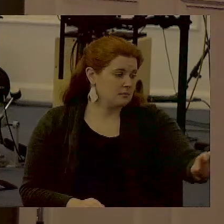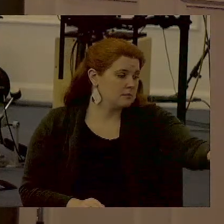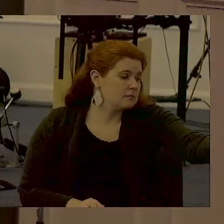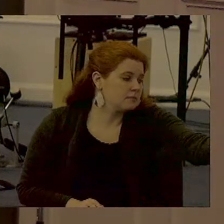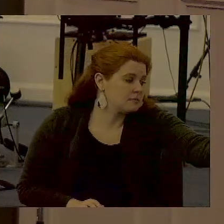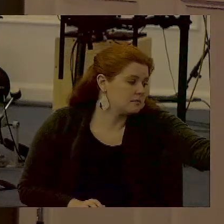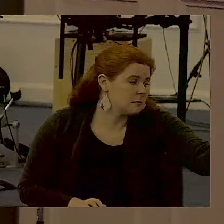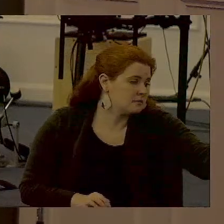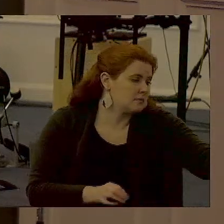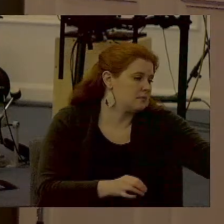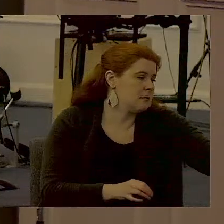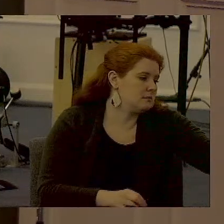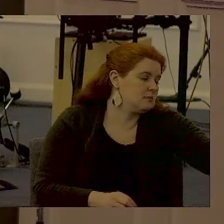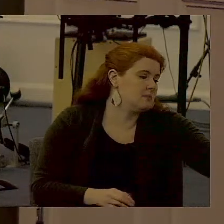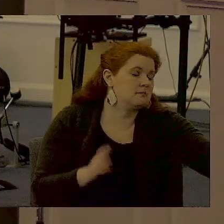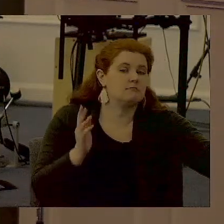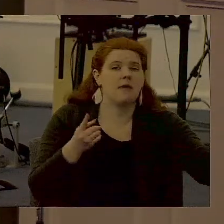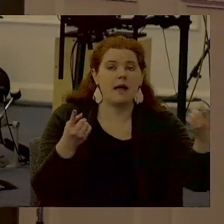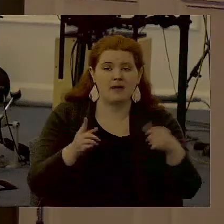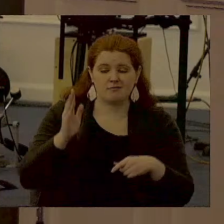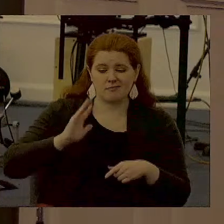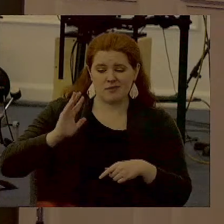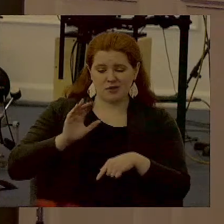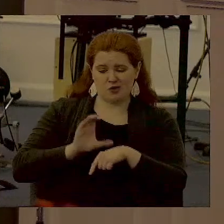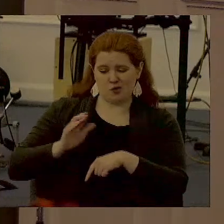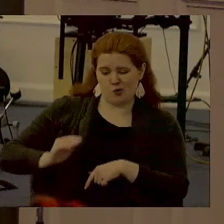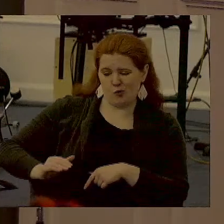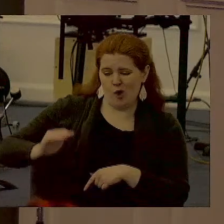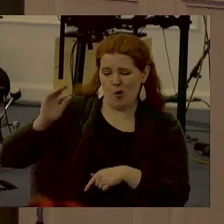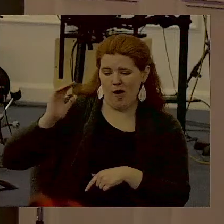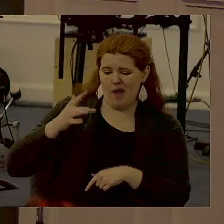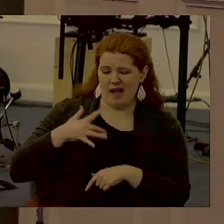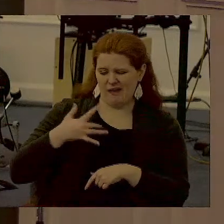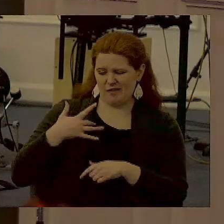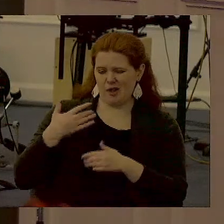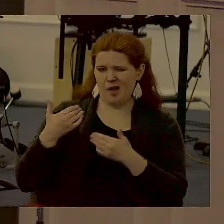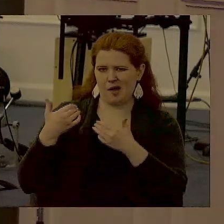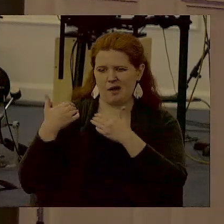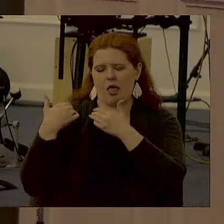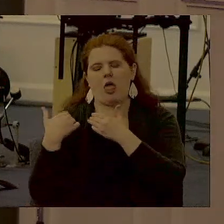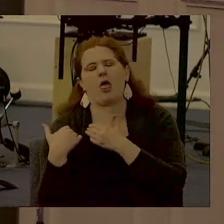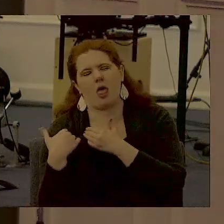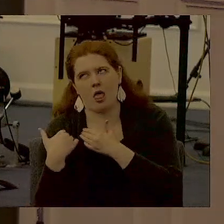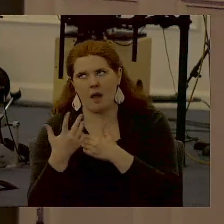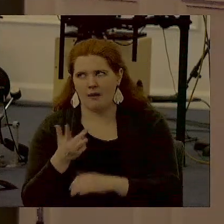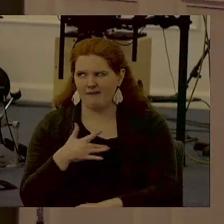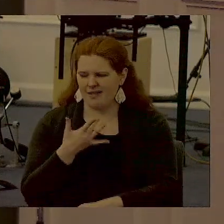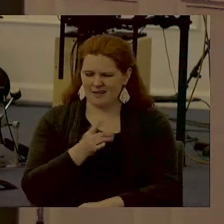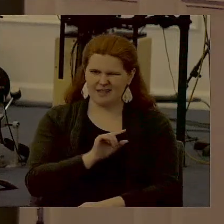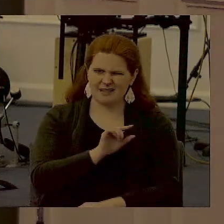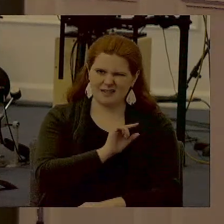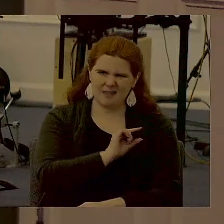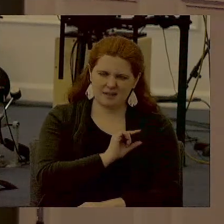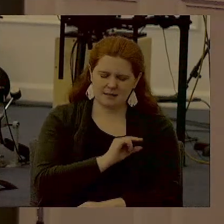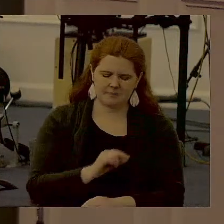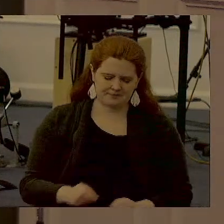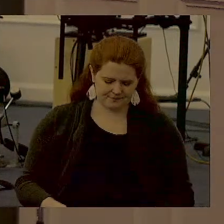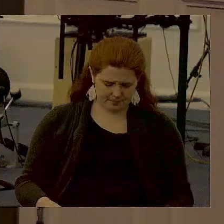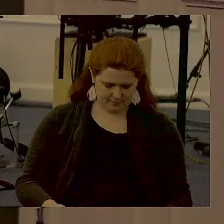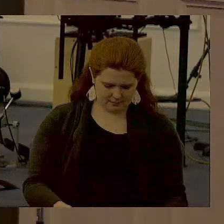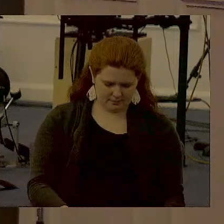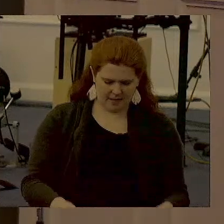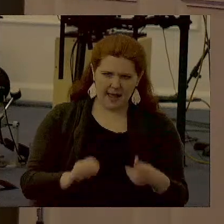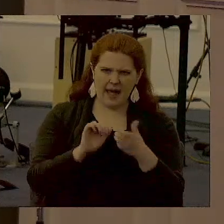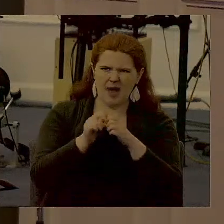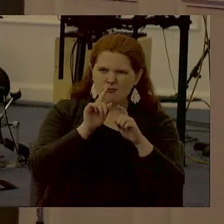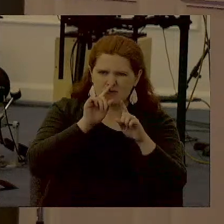all of that when I was growing up in the church was a burden. I felt guilty. I didn't know how to